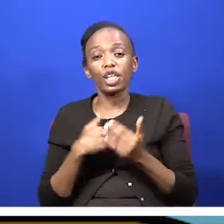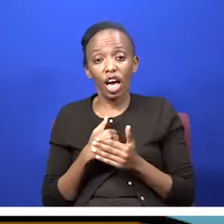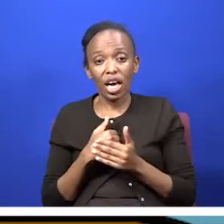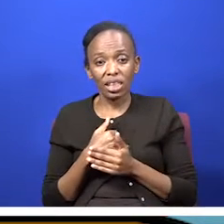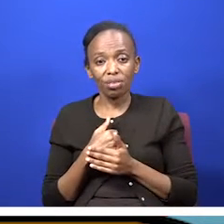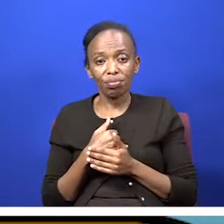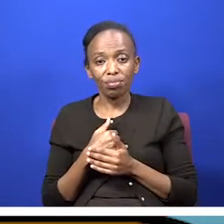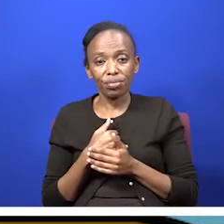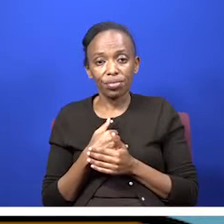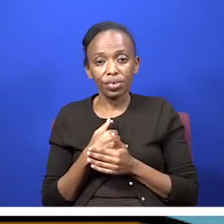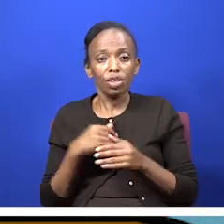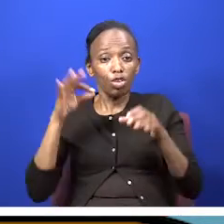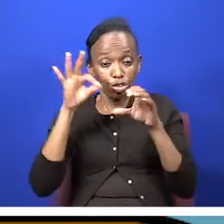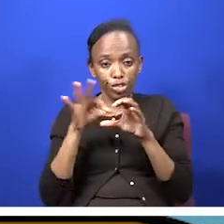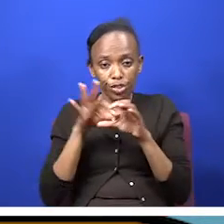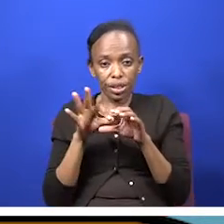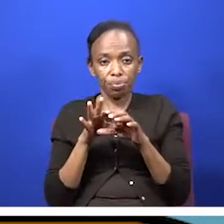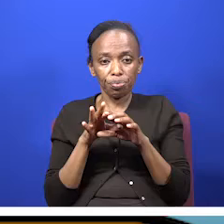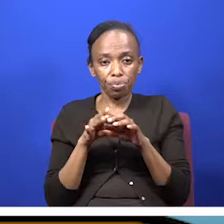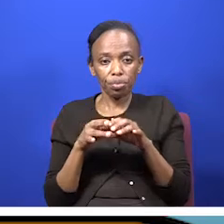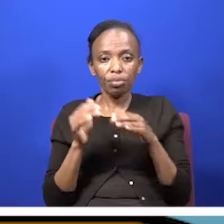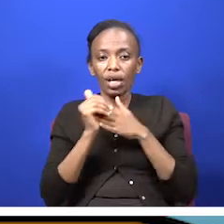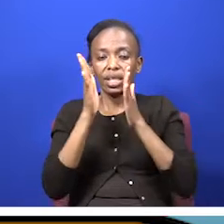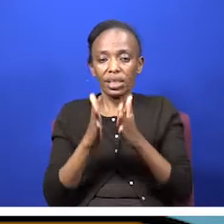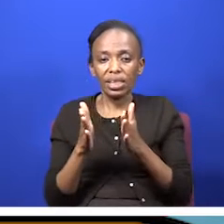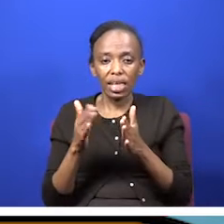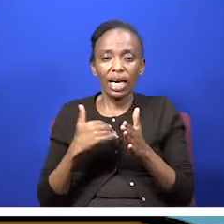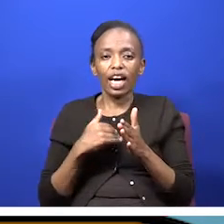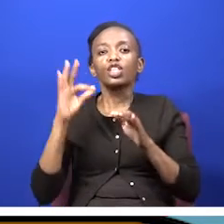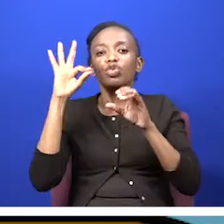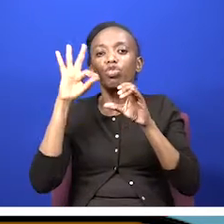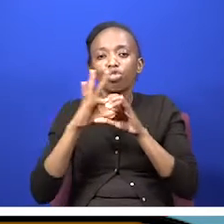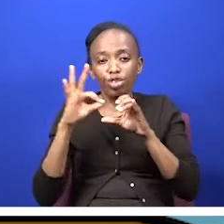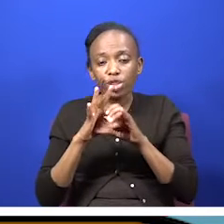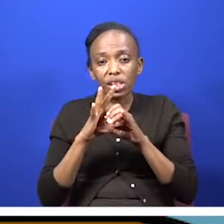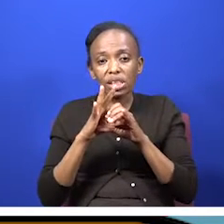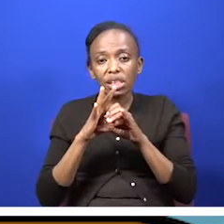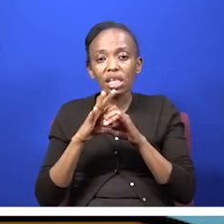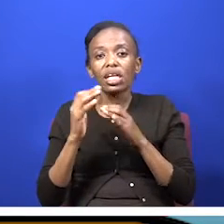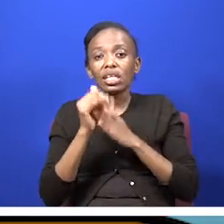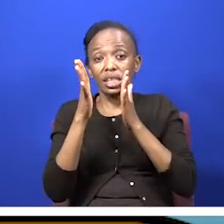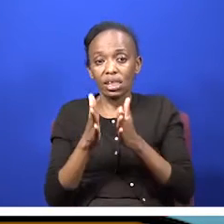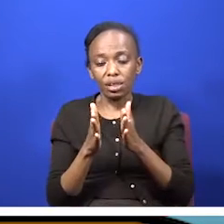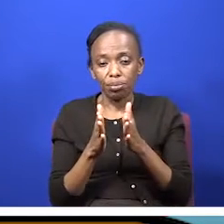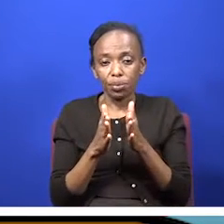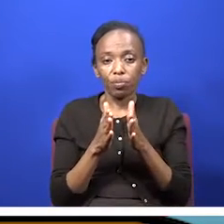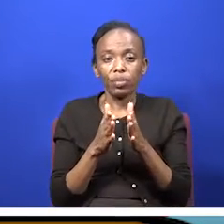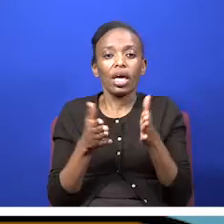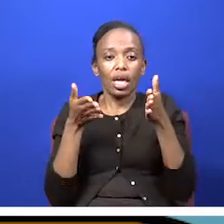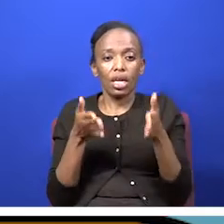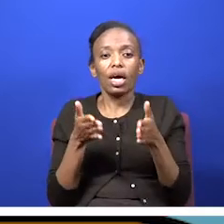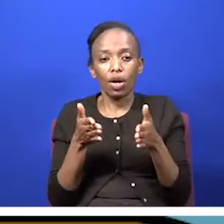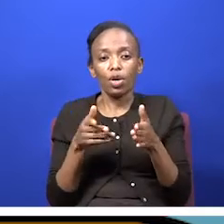world has to elect its leaders. It has to vote in its